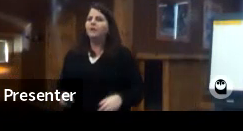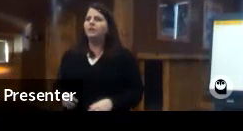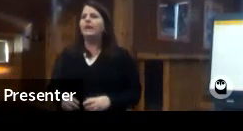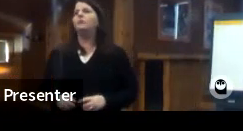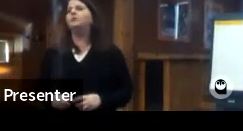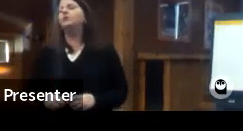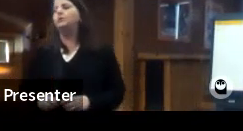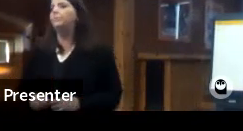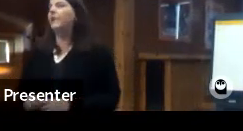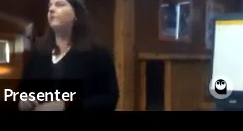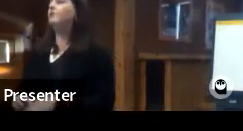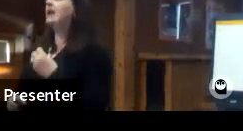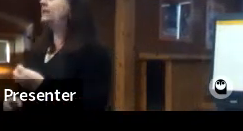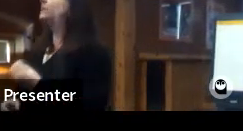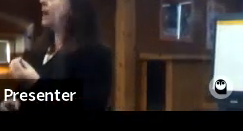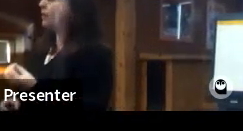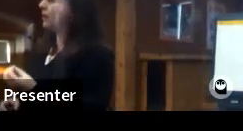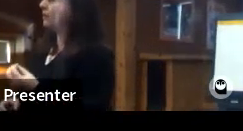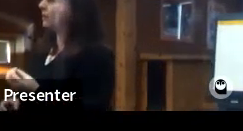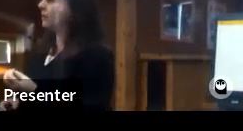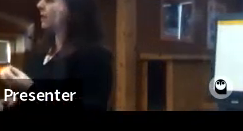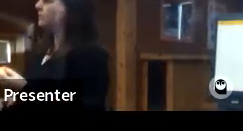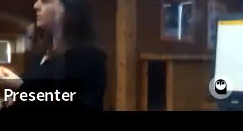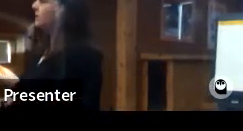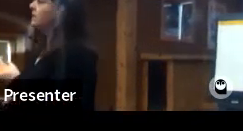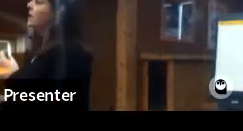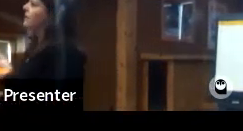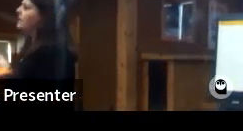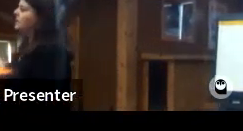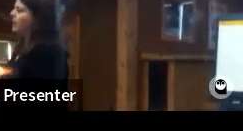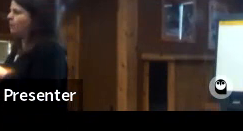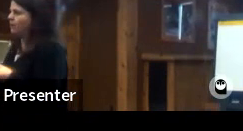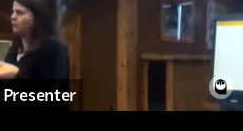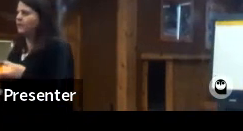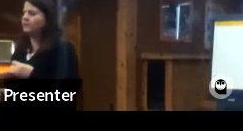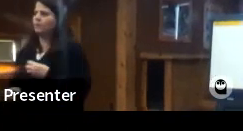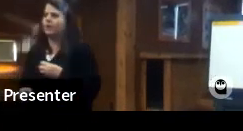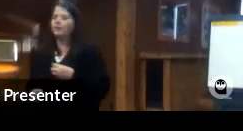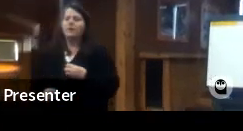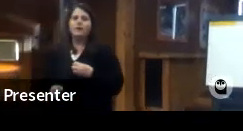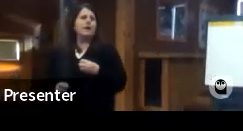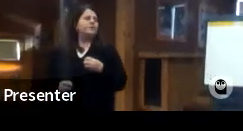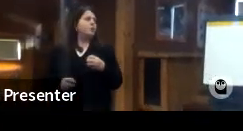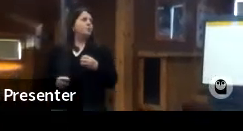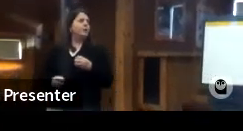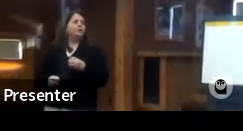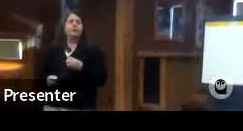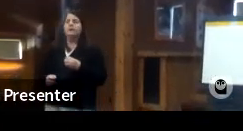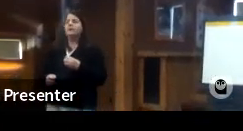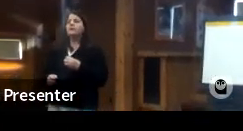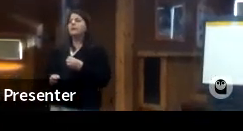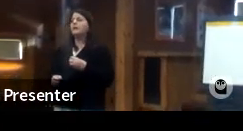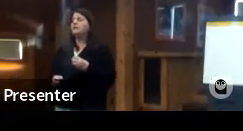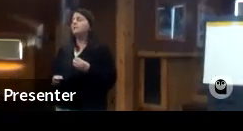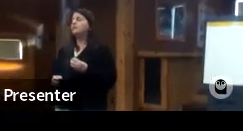general information, counterintuitive behaviors, that's the power of your expertise. That's the power of your testimony. So if